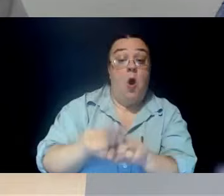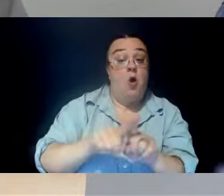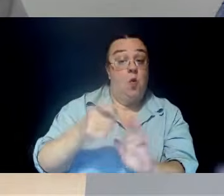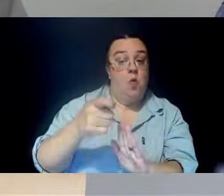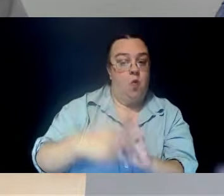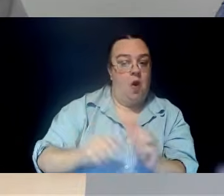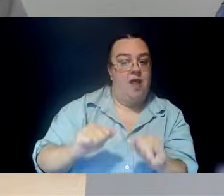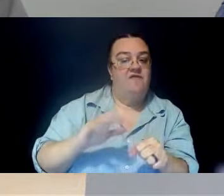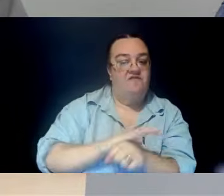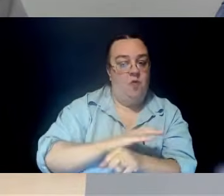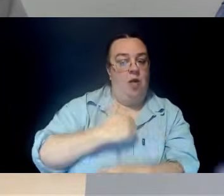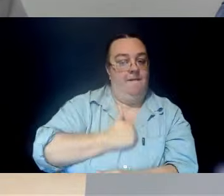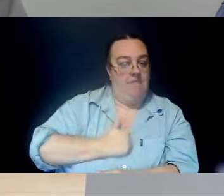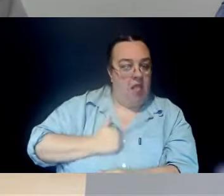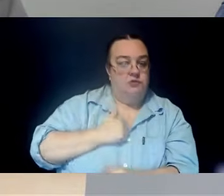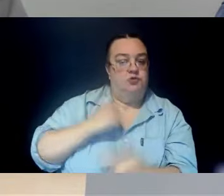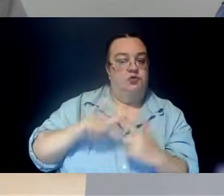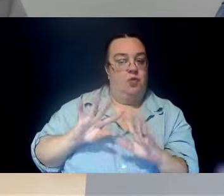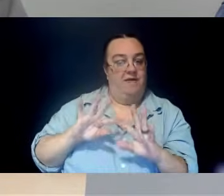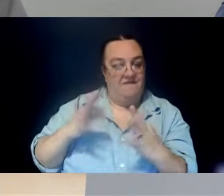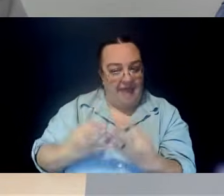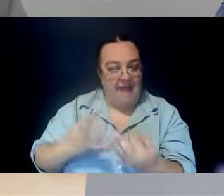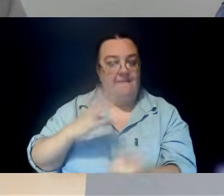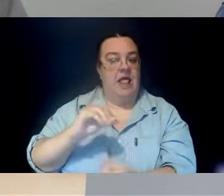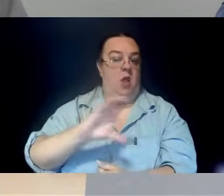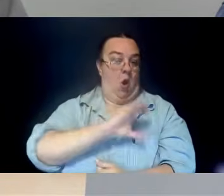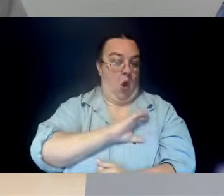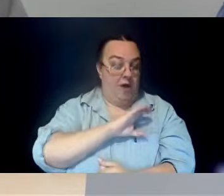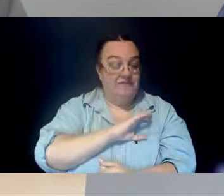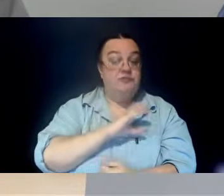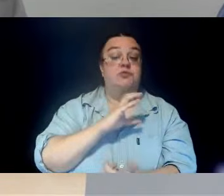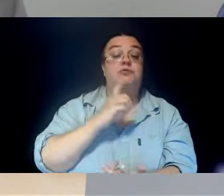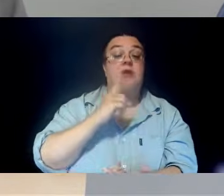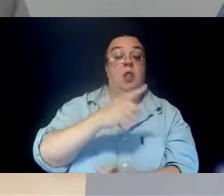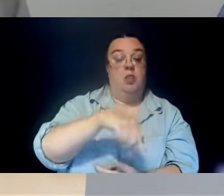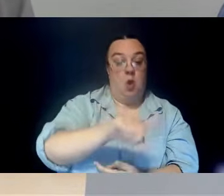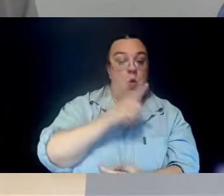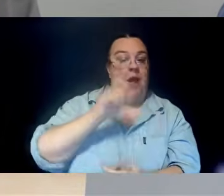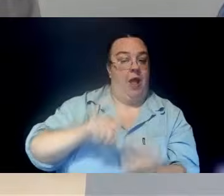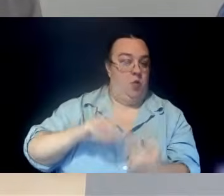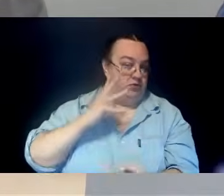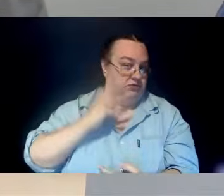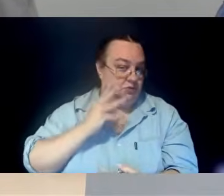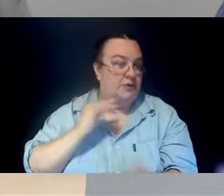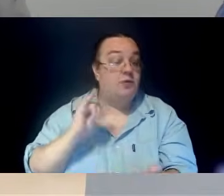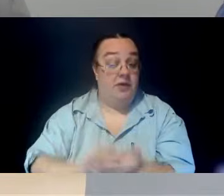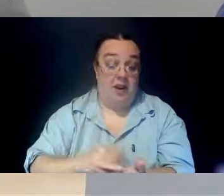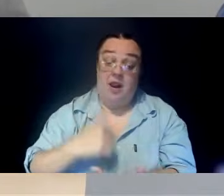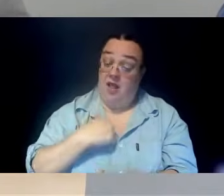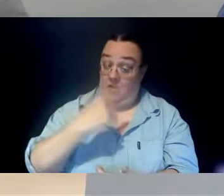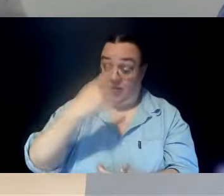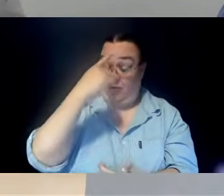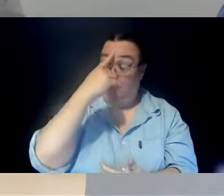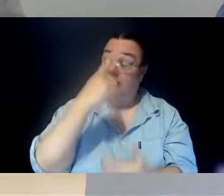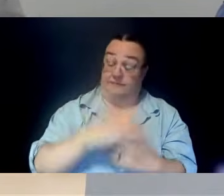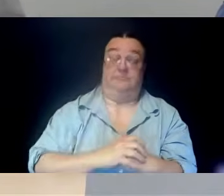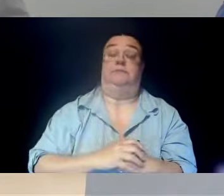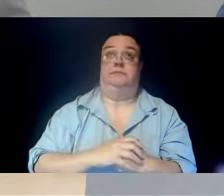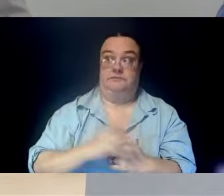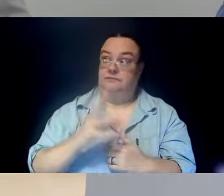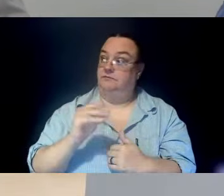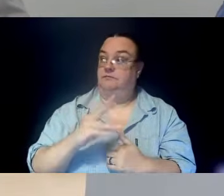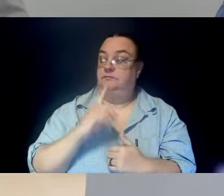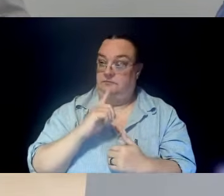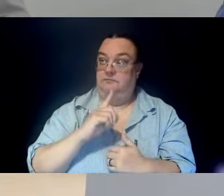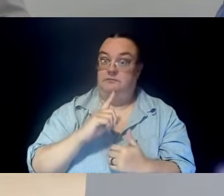the families and the officers and those that had to experience that, which I thought was tremendous